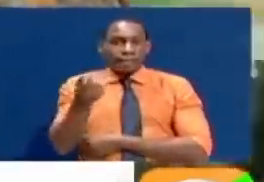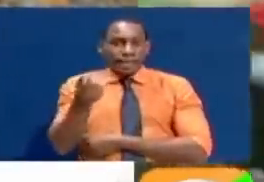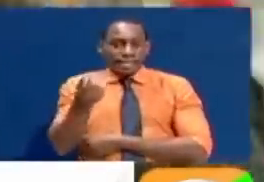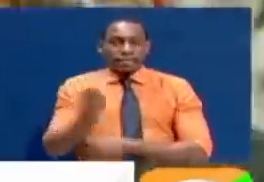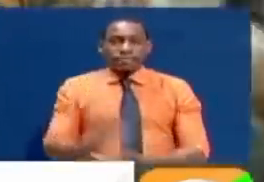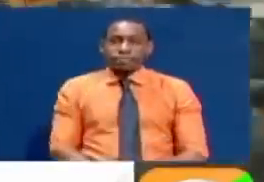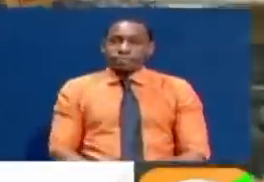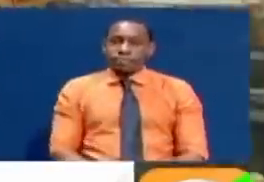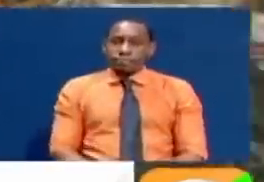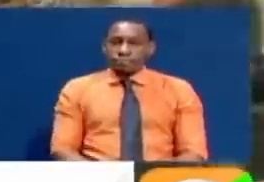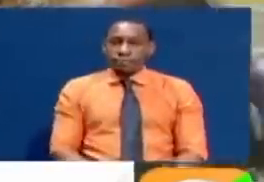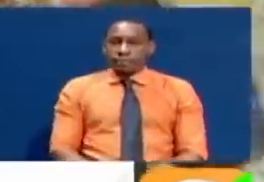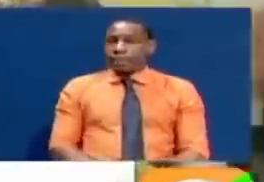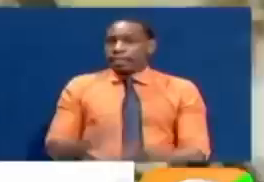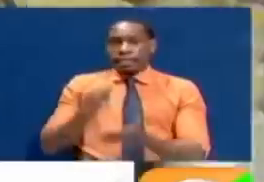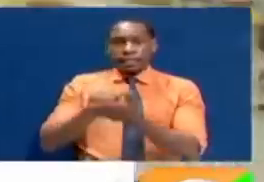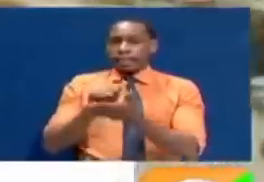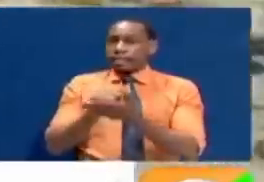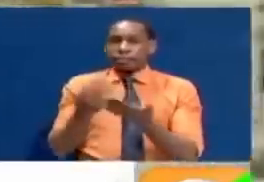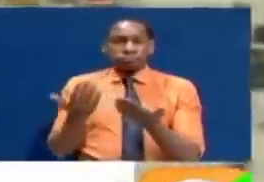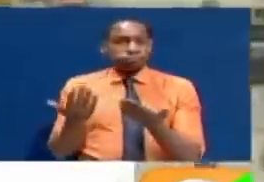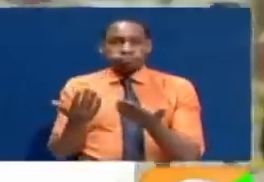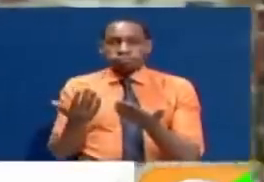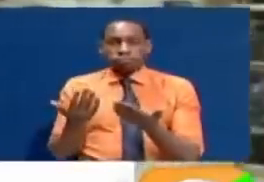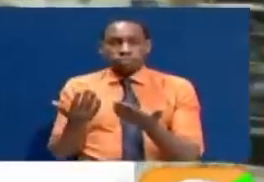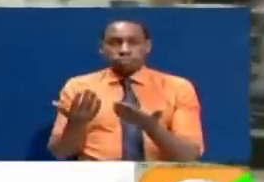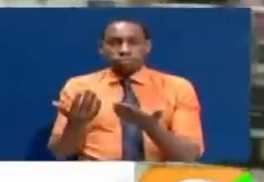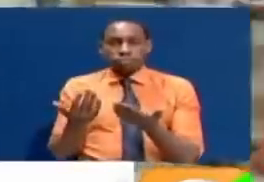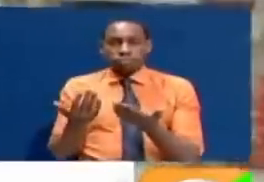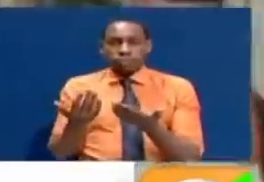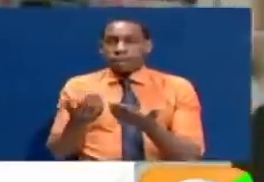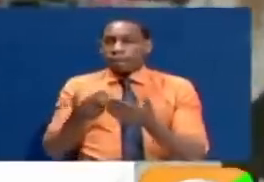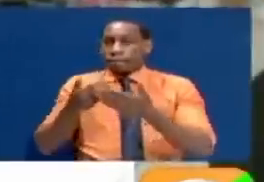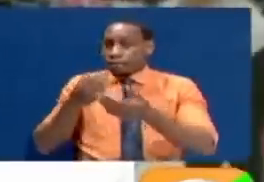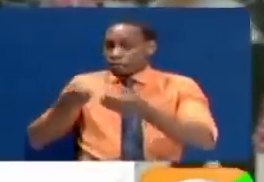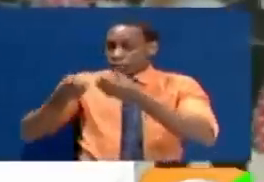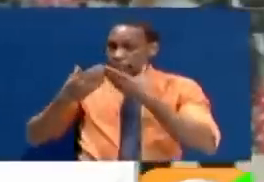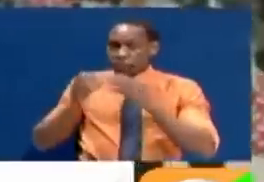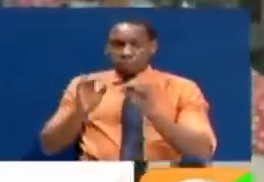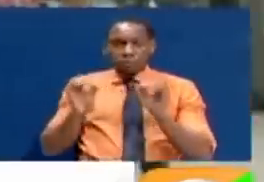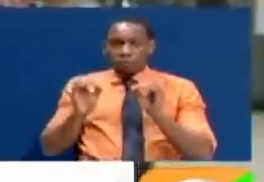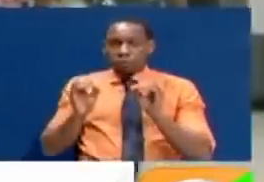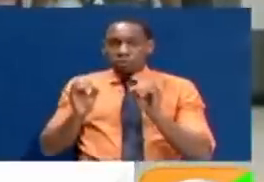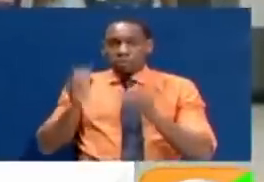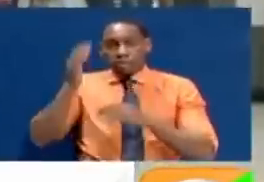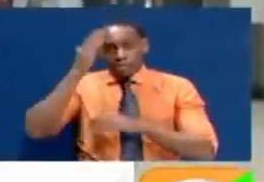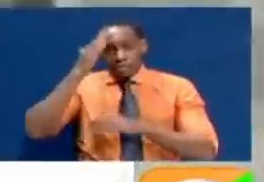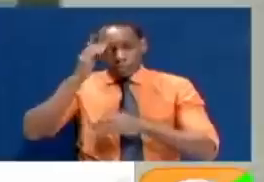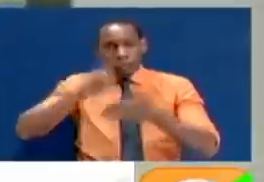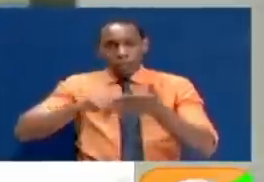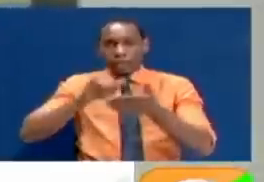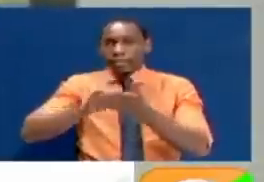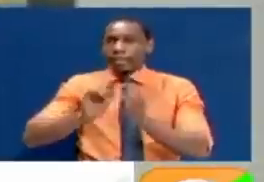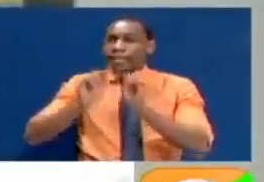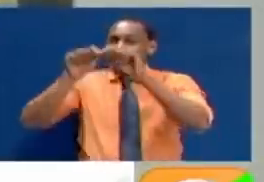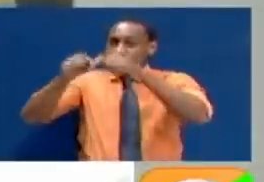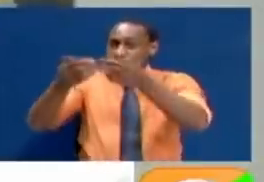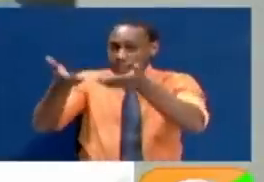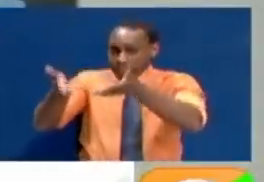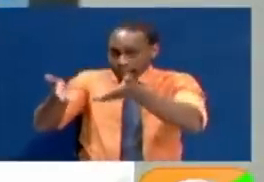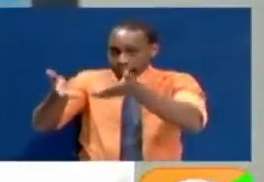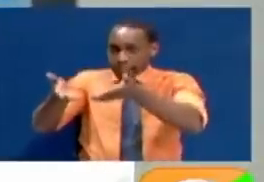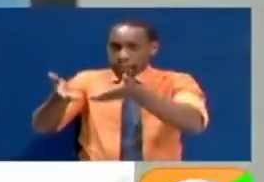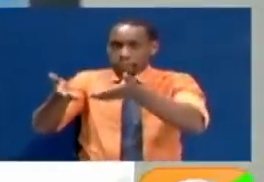4,500 Kenya shillings, of which it was not communicated to us. We all knew that we are coming